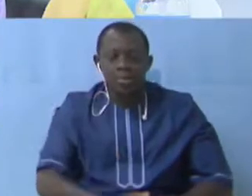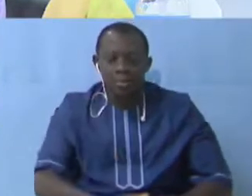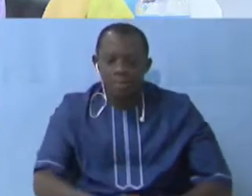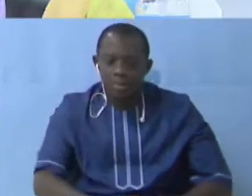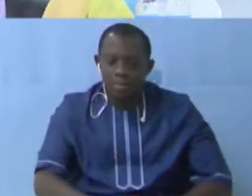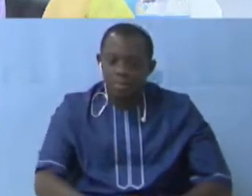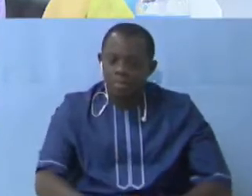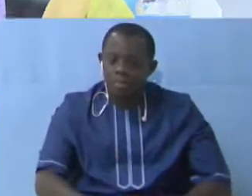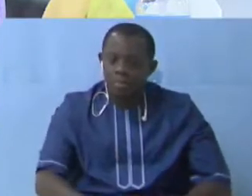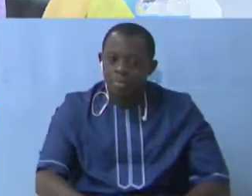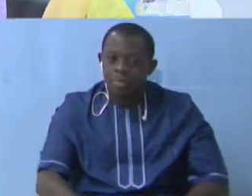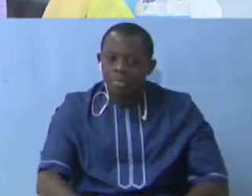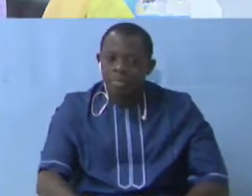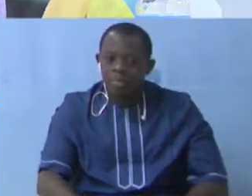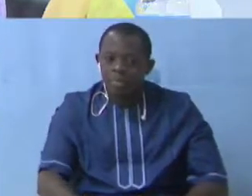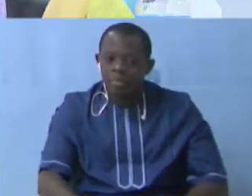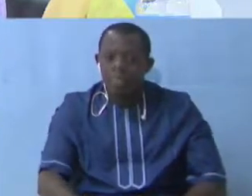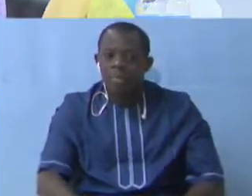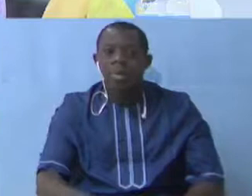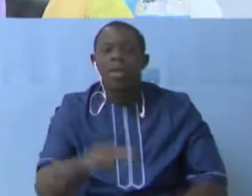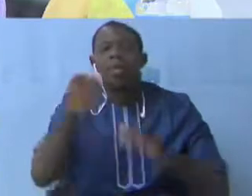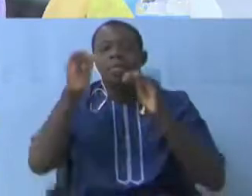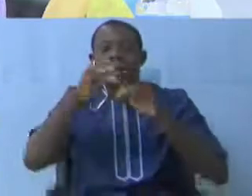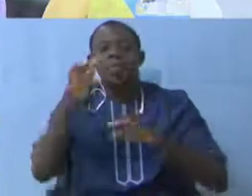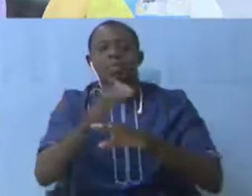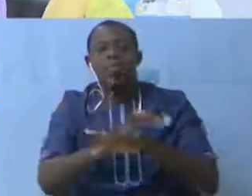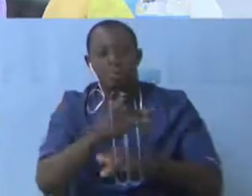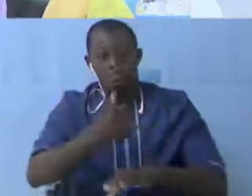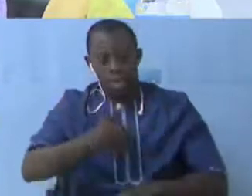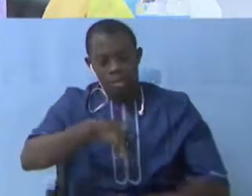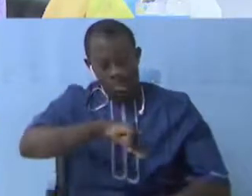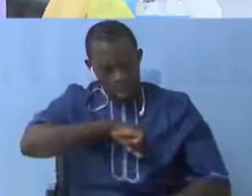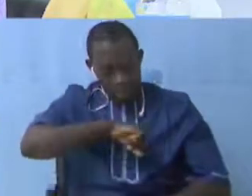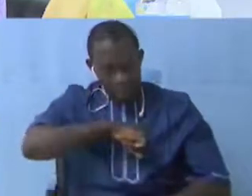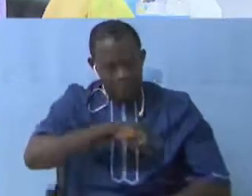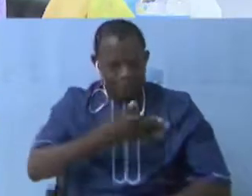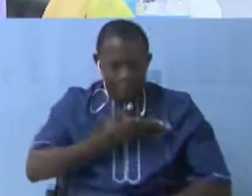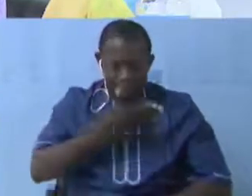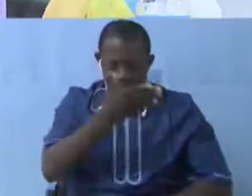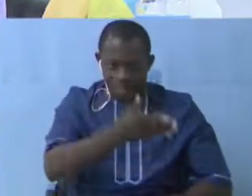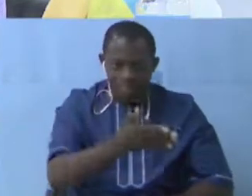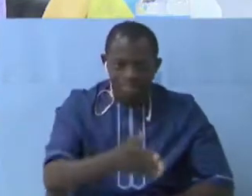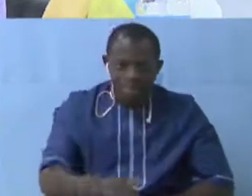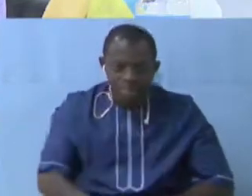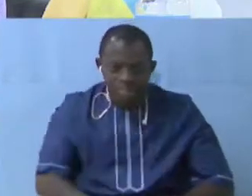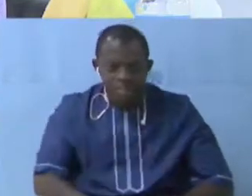think it was myself. Jotaay bi nag man ci suma bopp la woon.